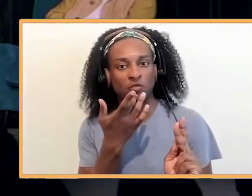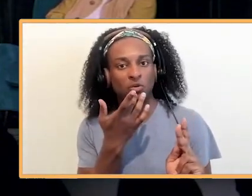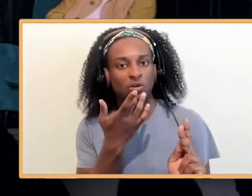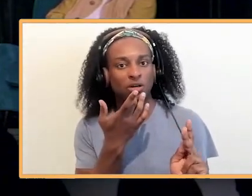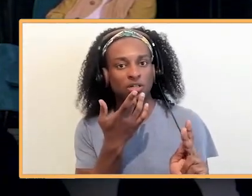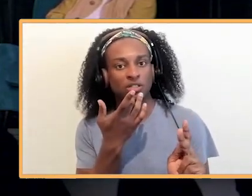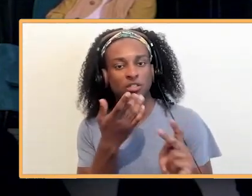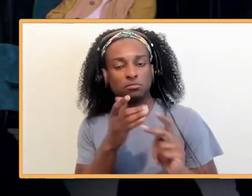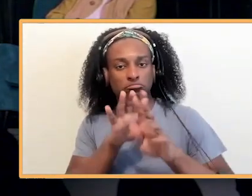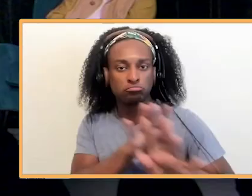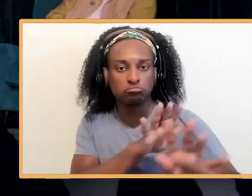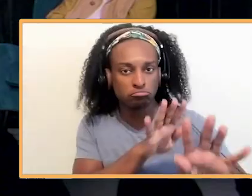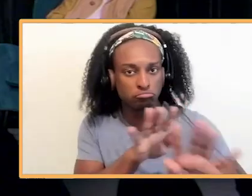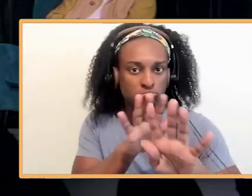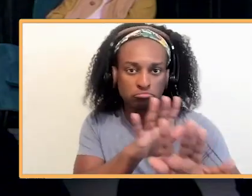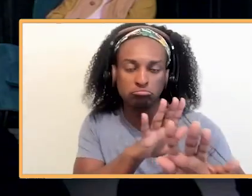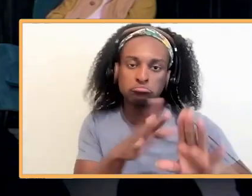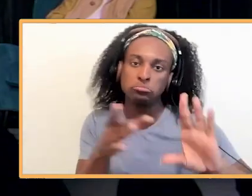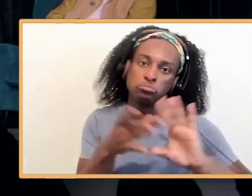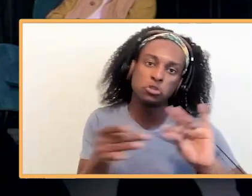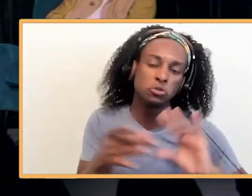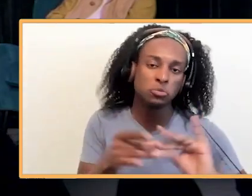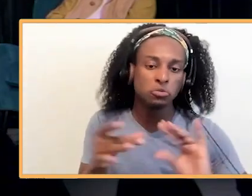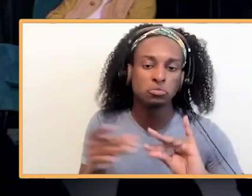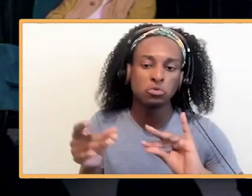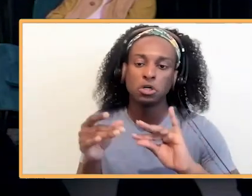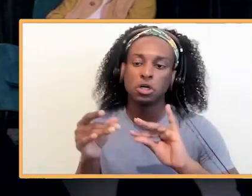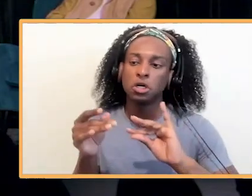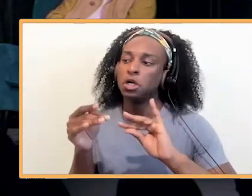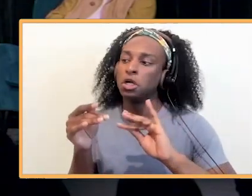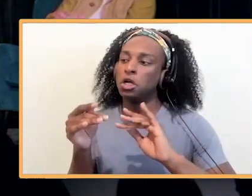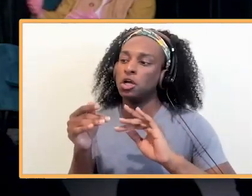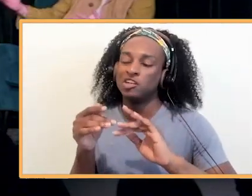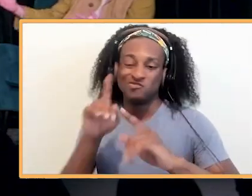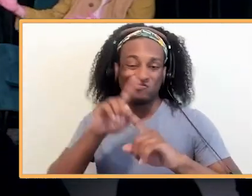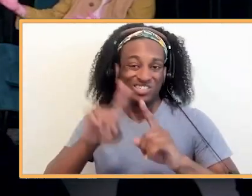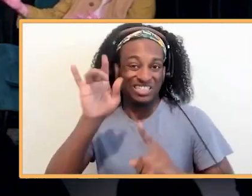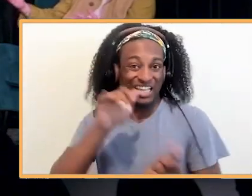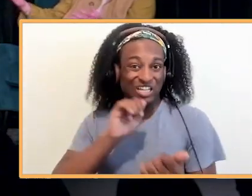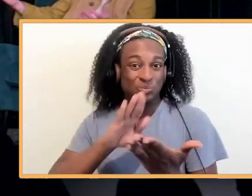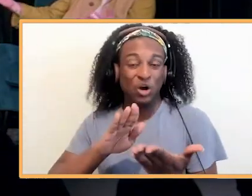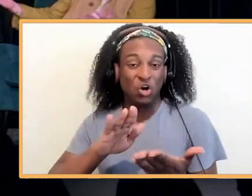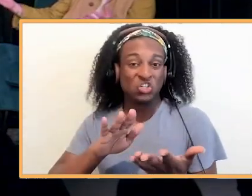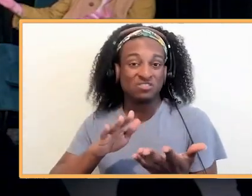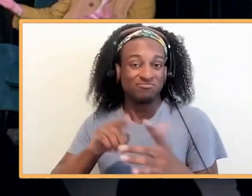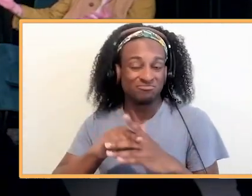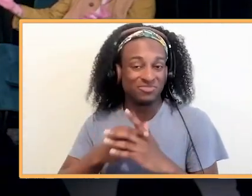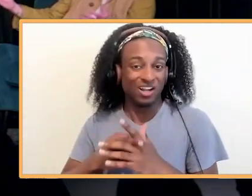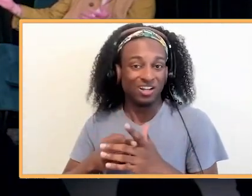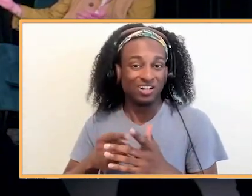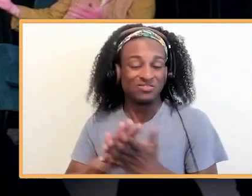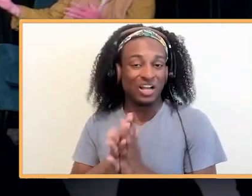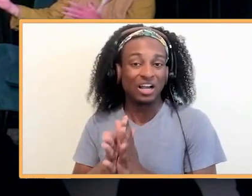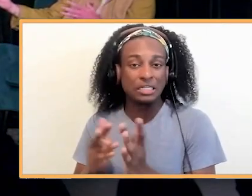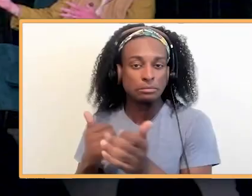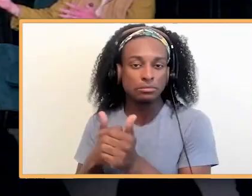And because of that, we haven't stayed up to date. For example, I mean, the Republican